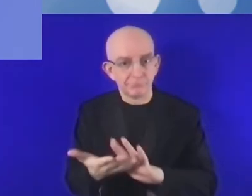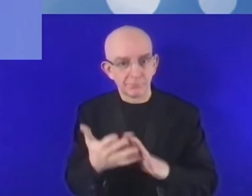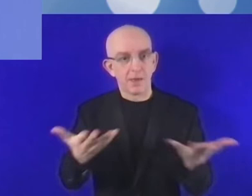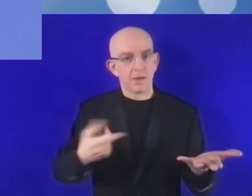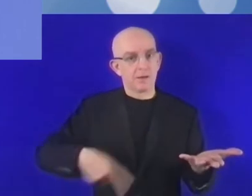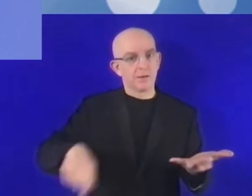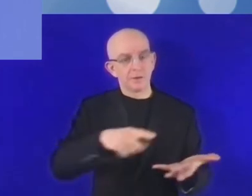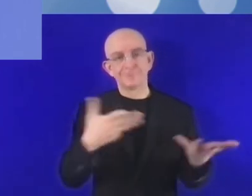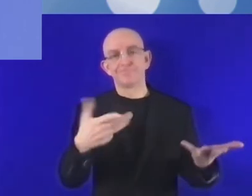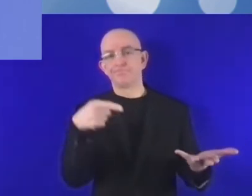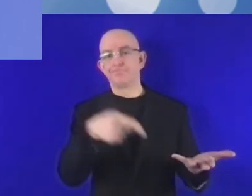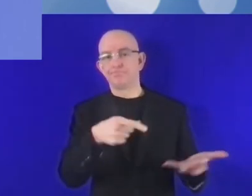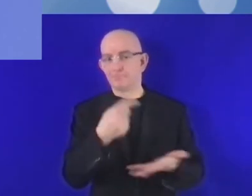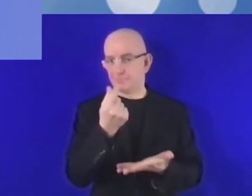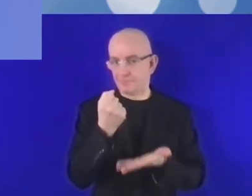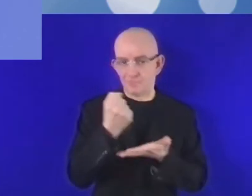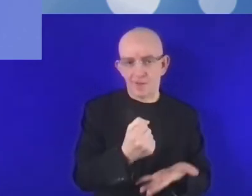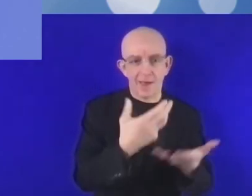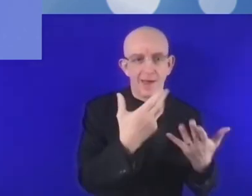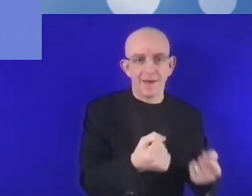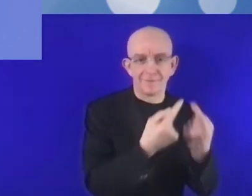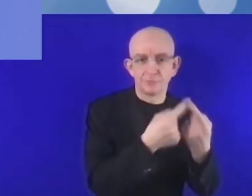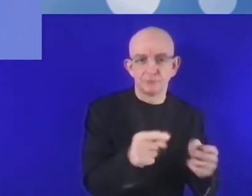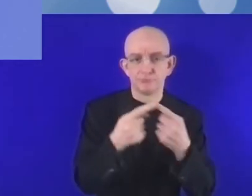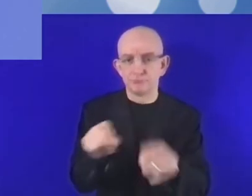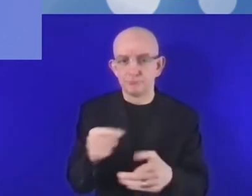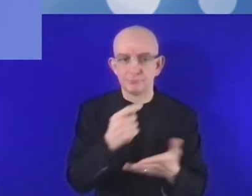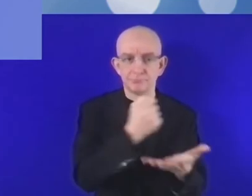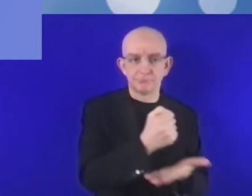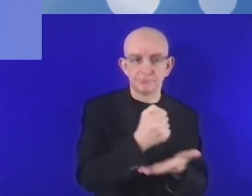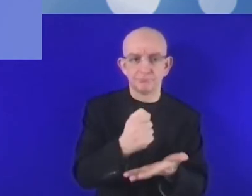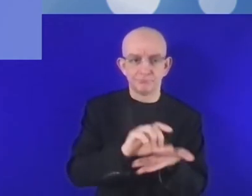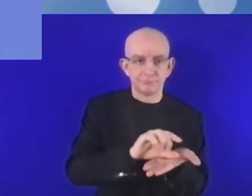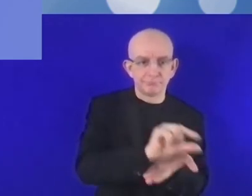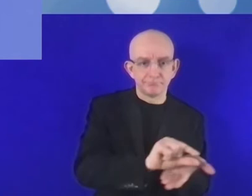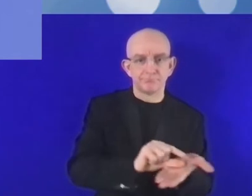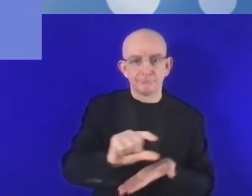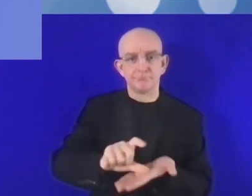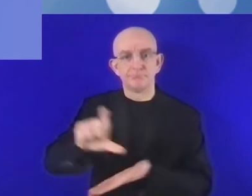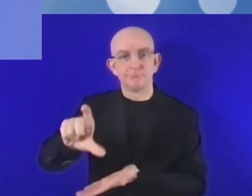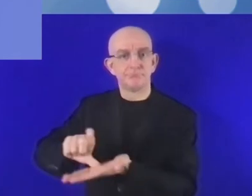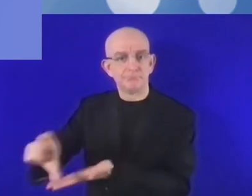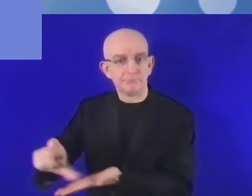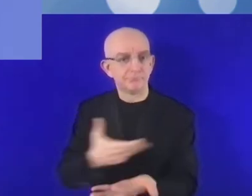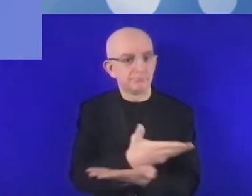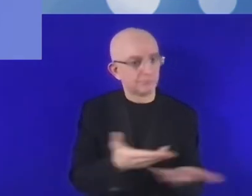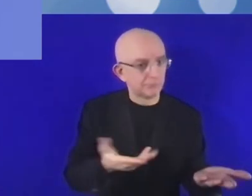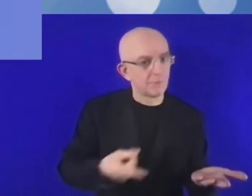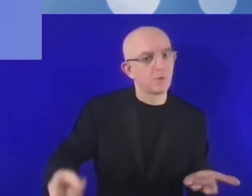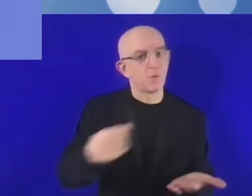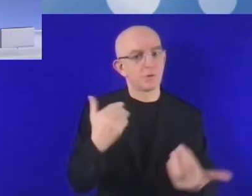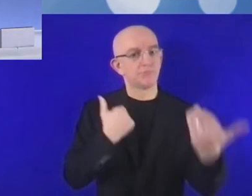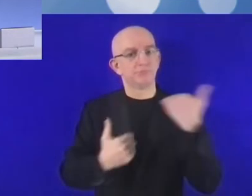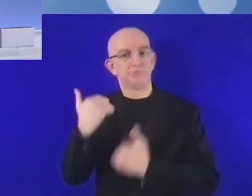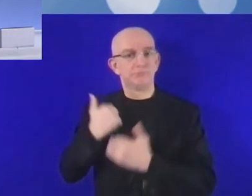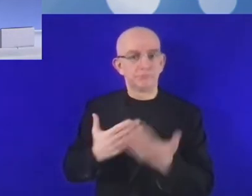and to fully capture the growing demand for their products and services or to invest more in research and development especially